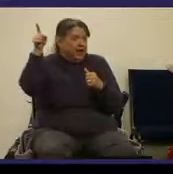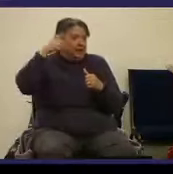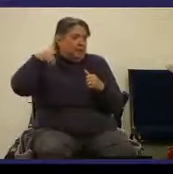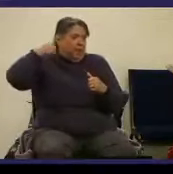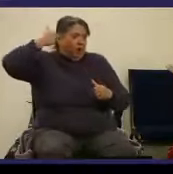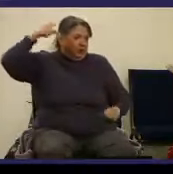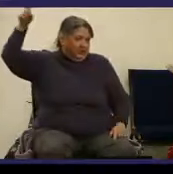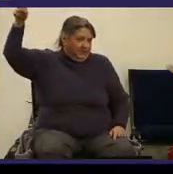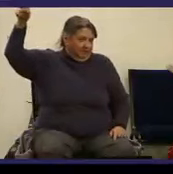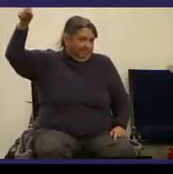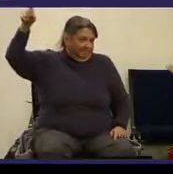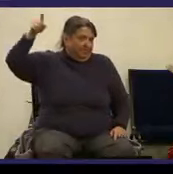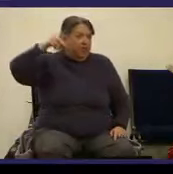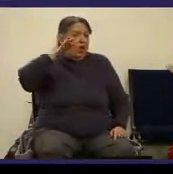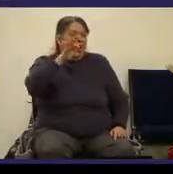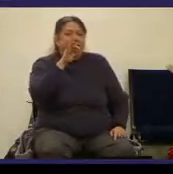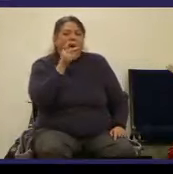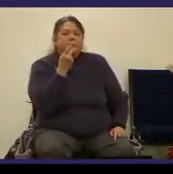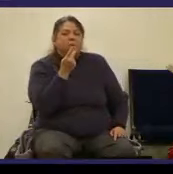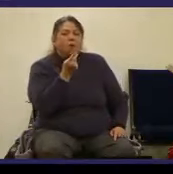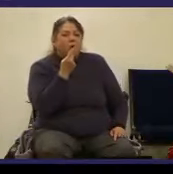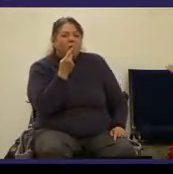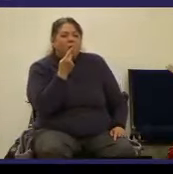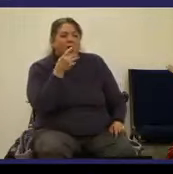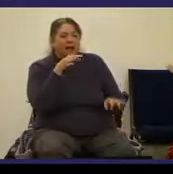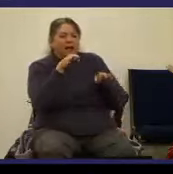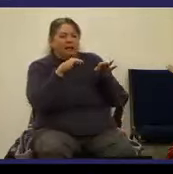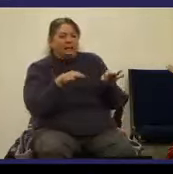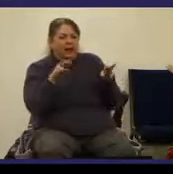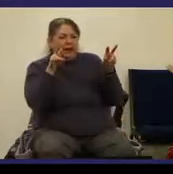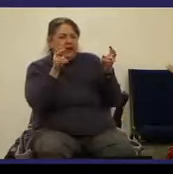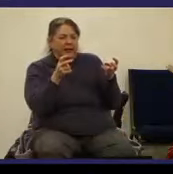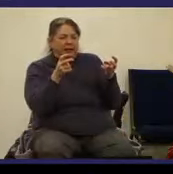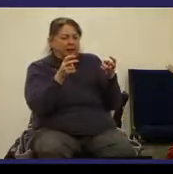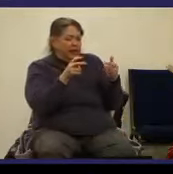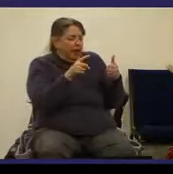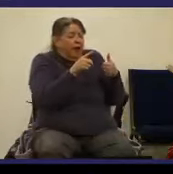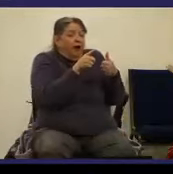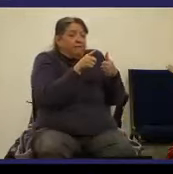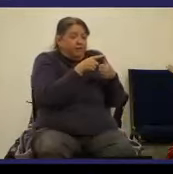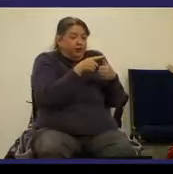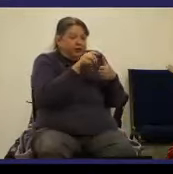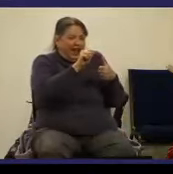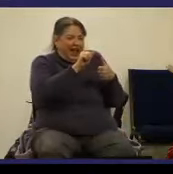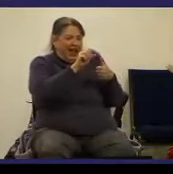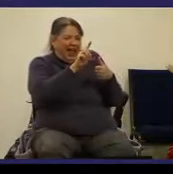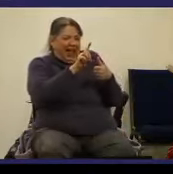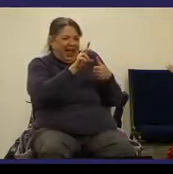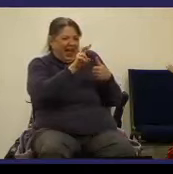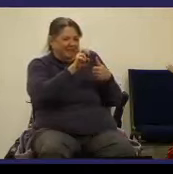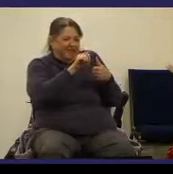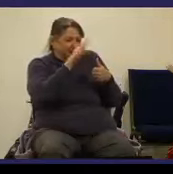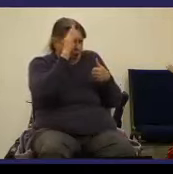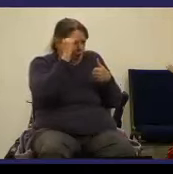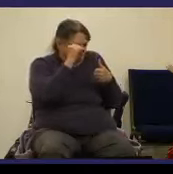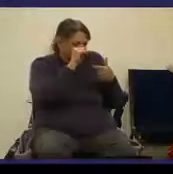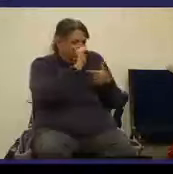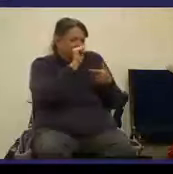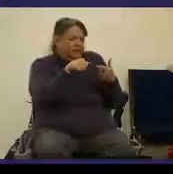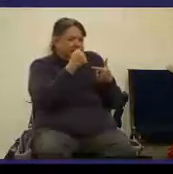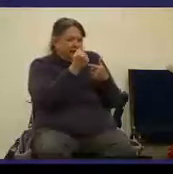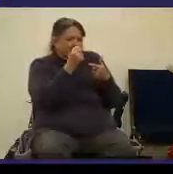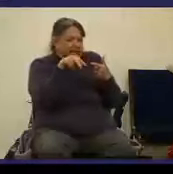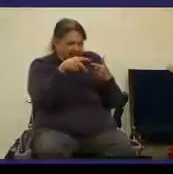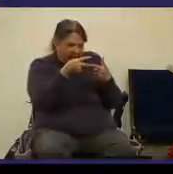And so Paul preached on the second advent. Hope is the first advent. The second one is peace. And then so naturally today, I'm